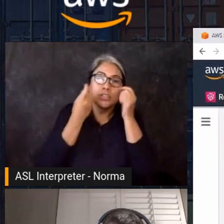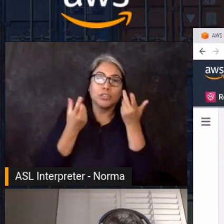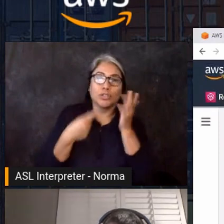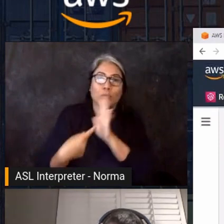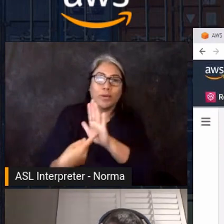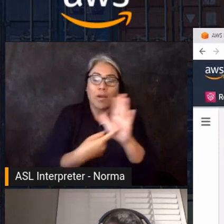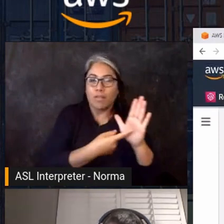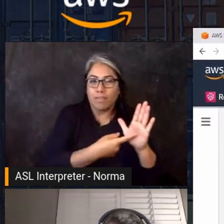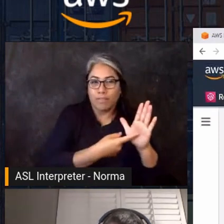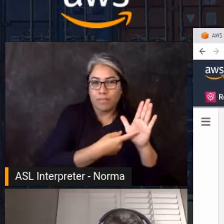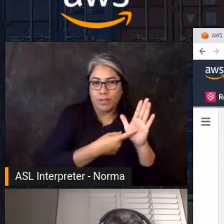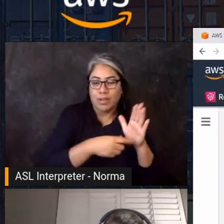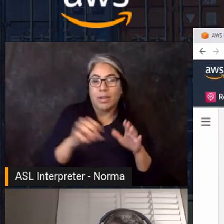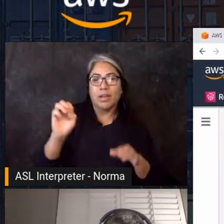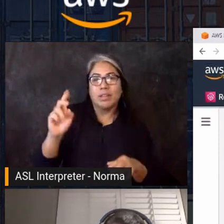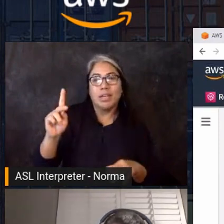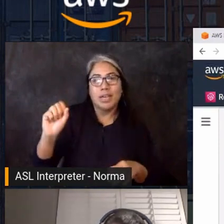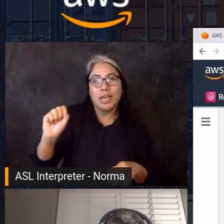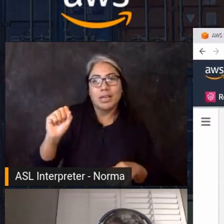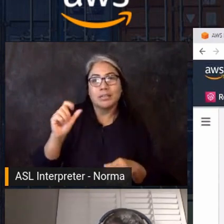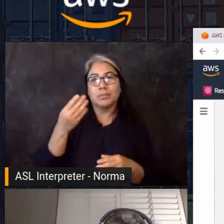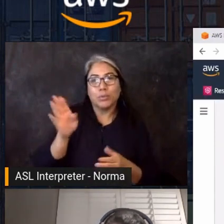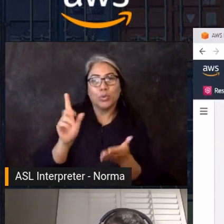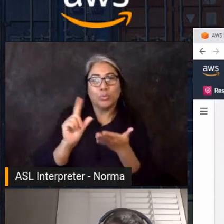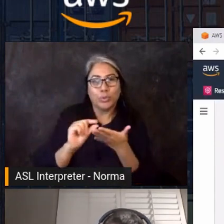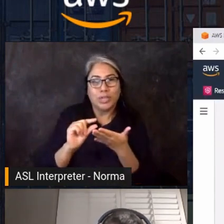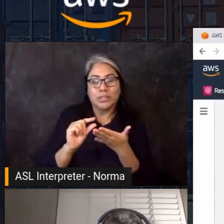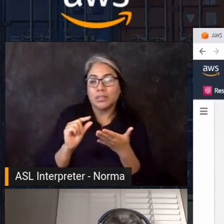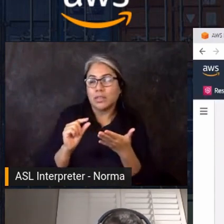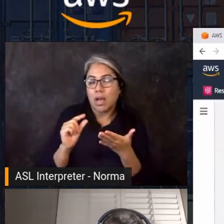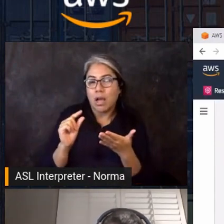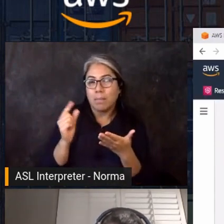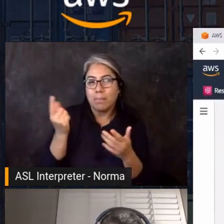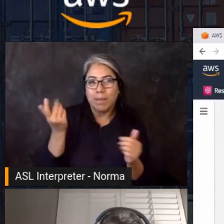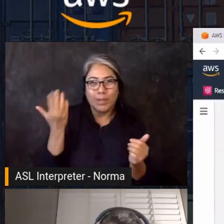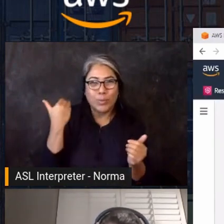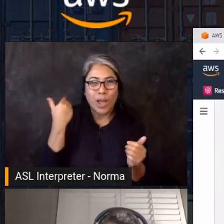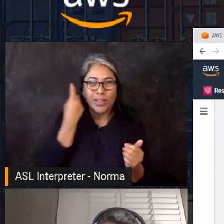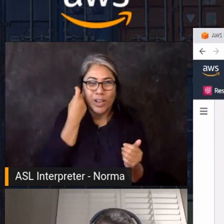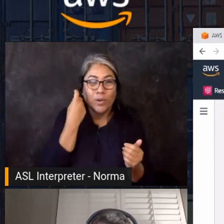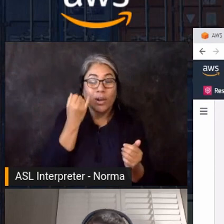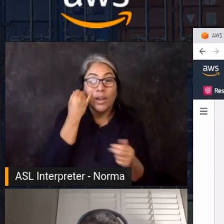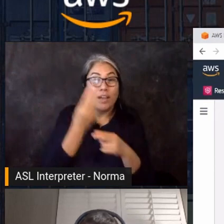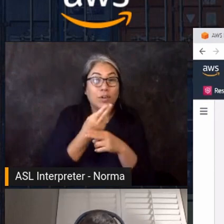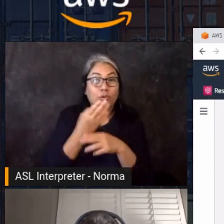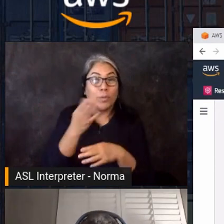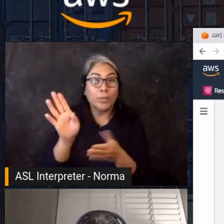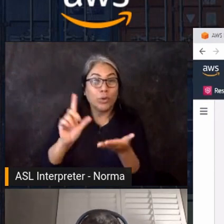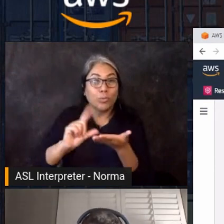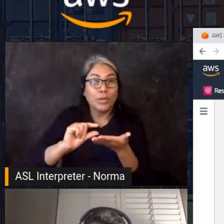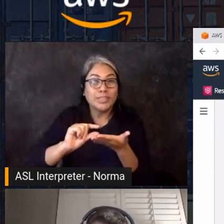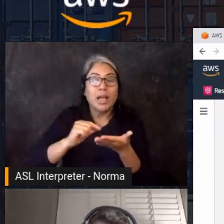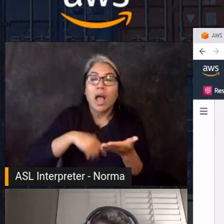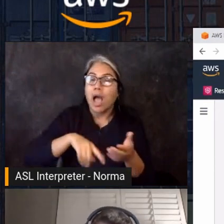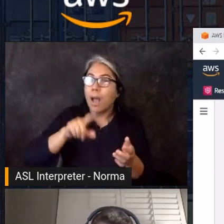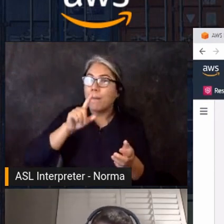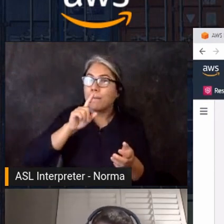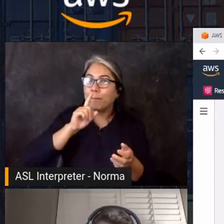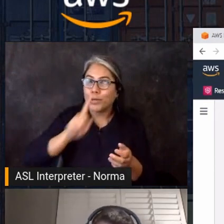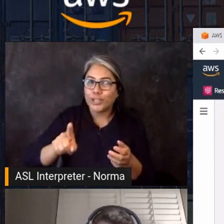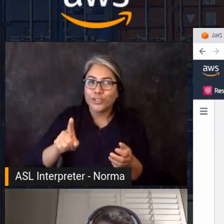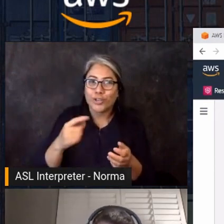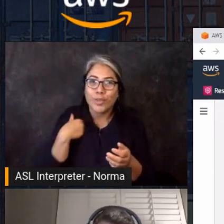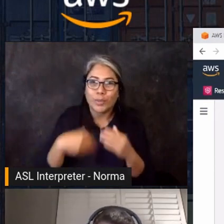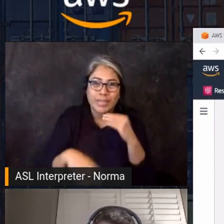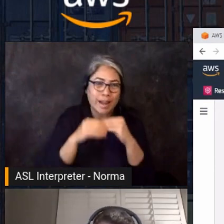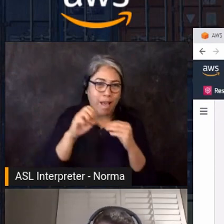you're using blueprints, I'm pretty sure there was an add-on in there for the CloudWatch agent as well. So you might be able to do all of that through blueprints, which we had already shown off today. Of just like,